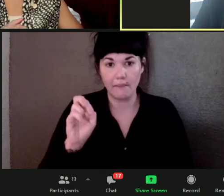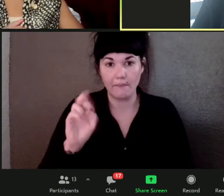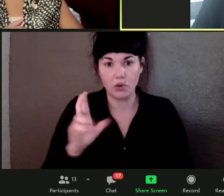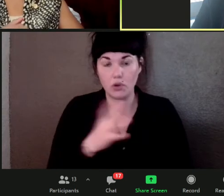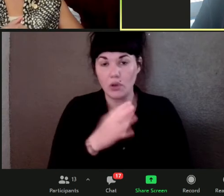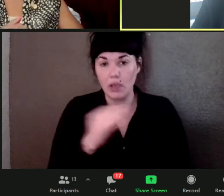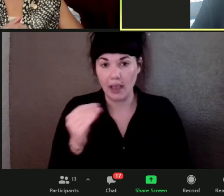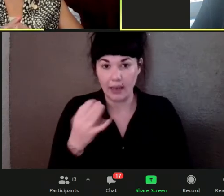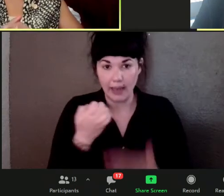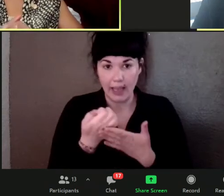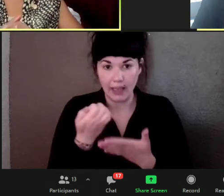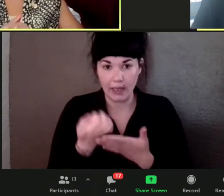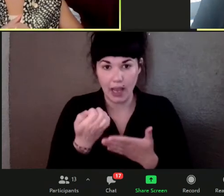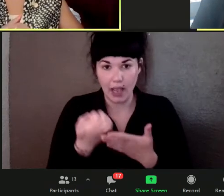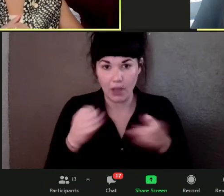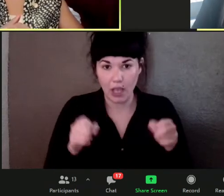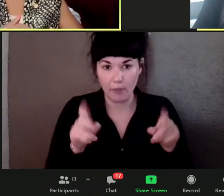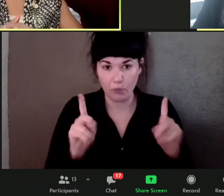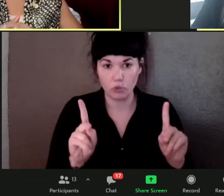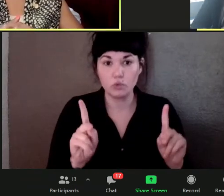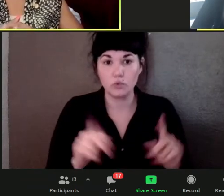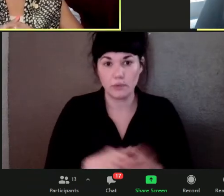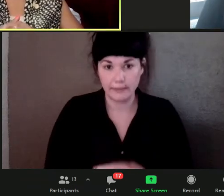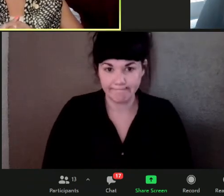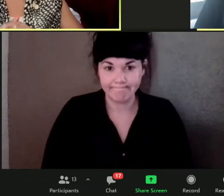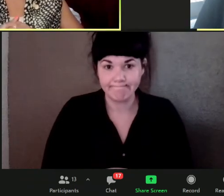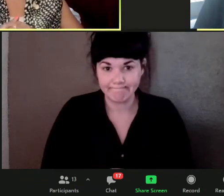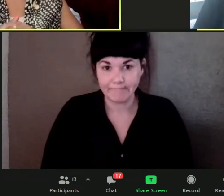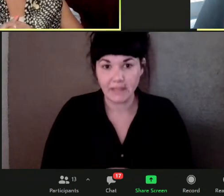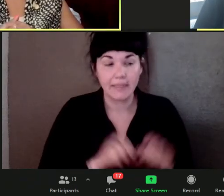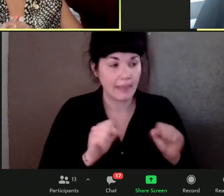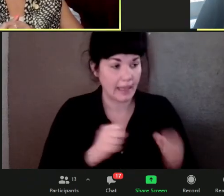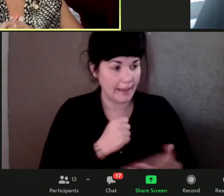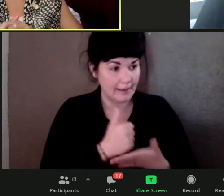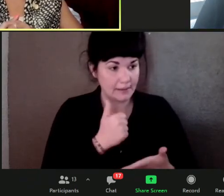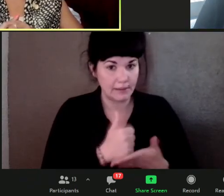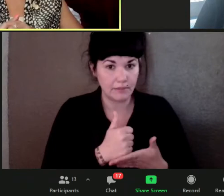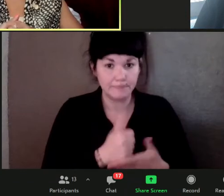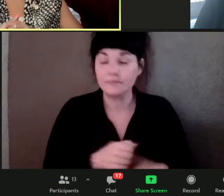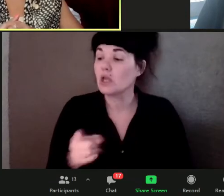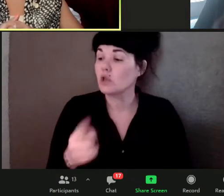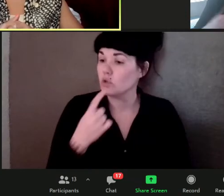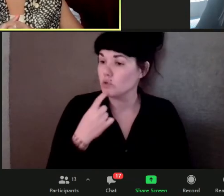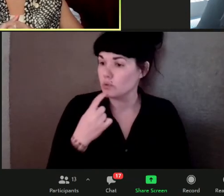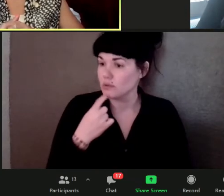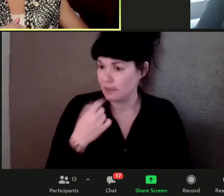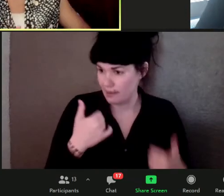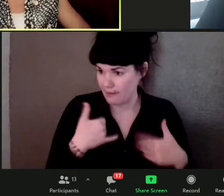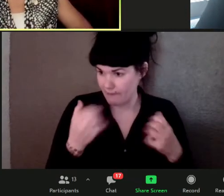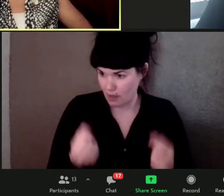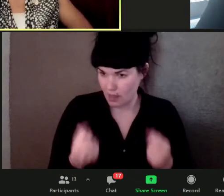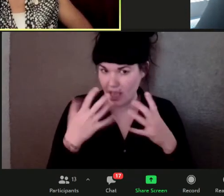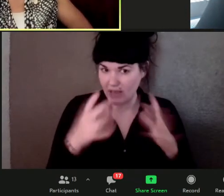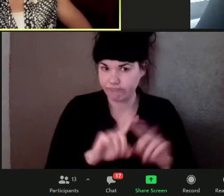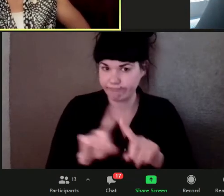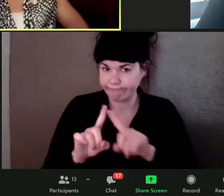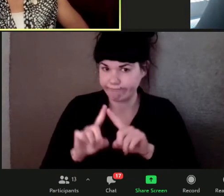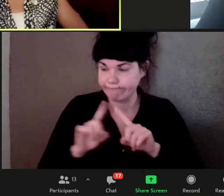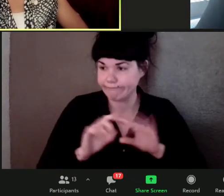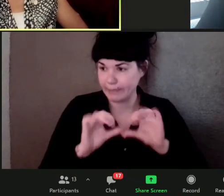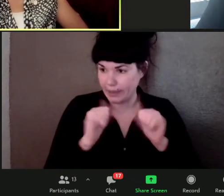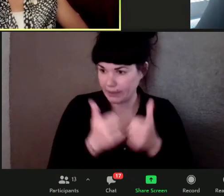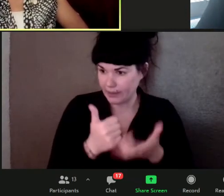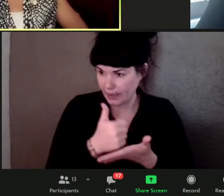Okay. And they'll be able. Yeah, as you said, there is quite a bit. Do you have any